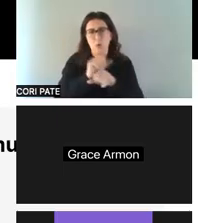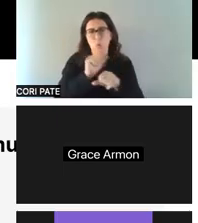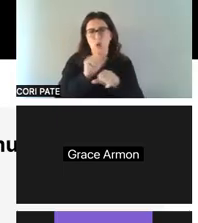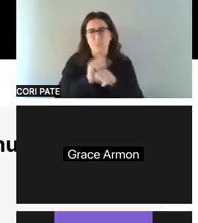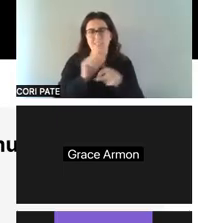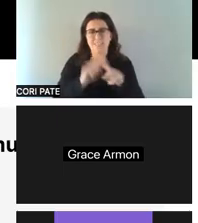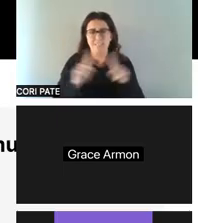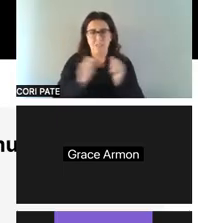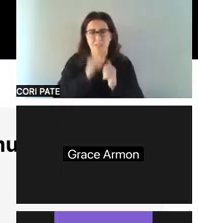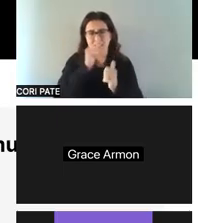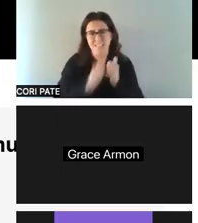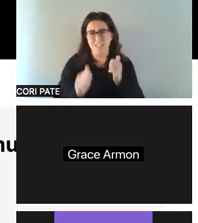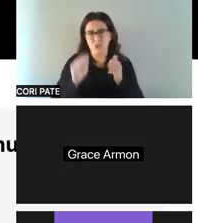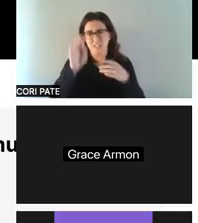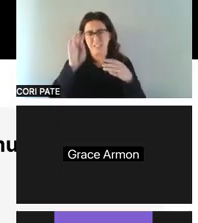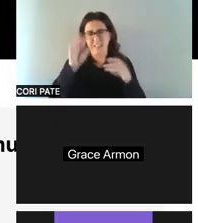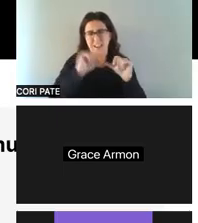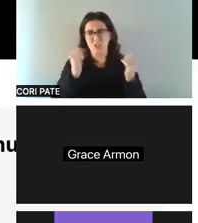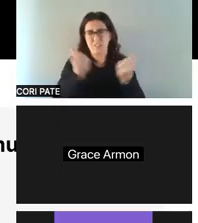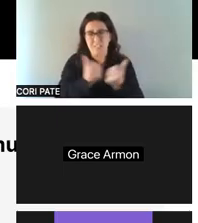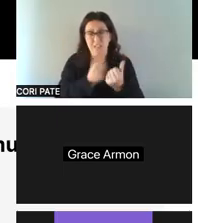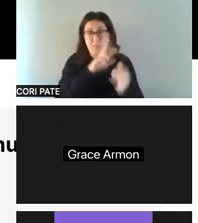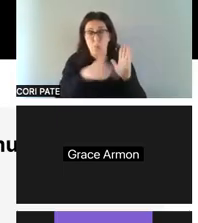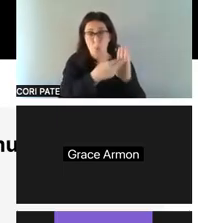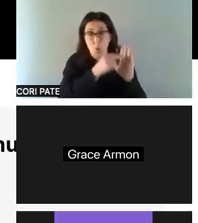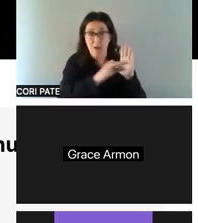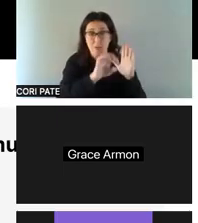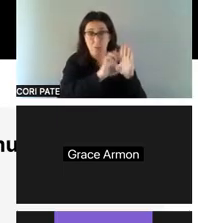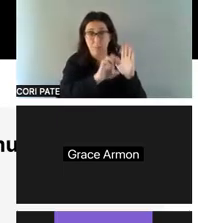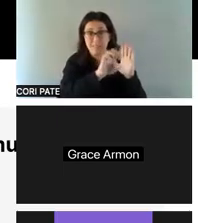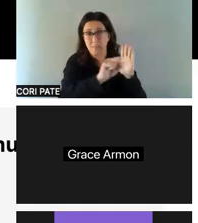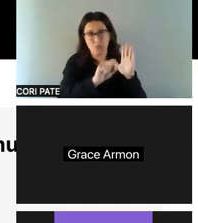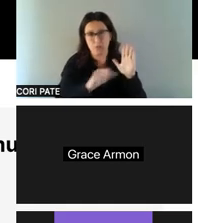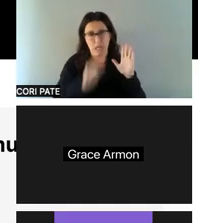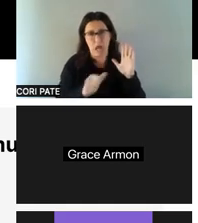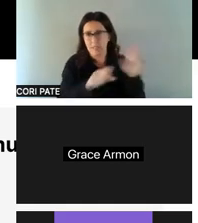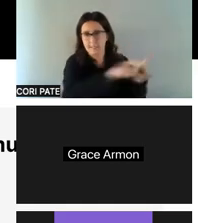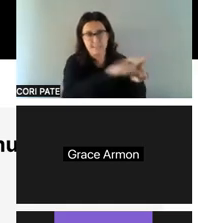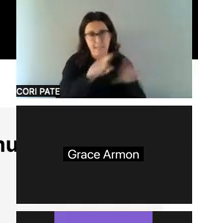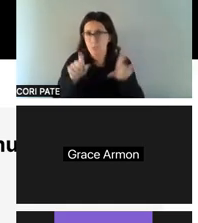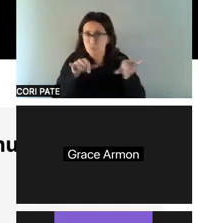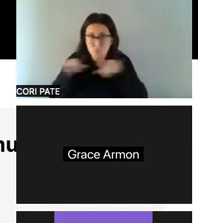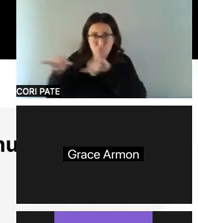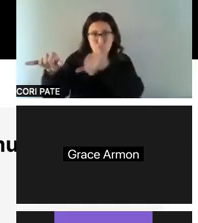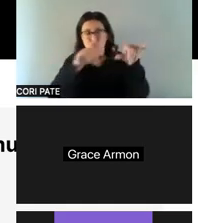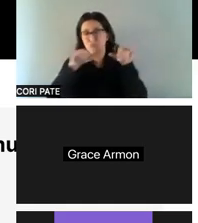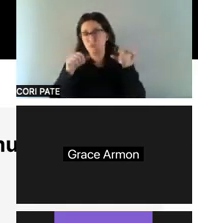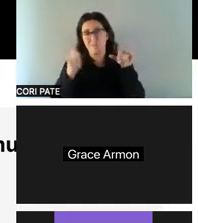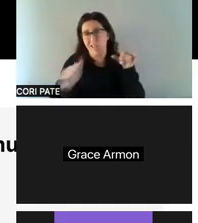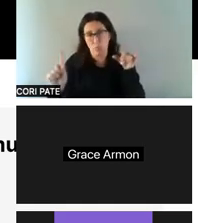agency. The role of the employment specialist is not universal in this project or